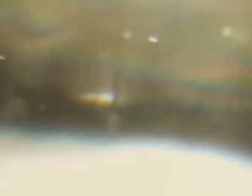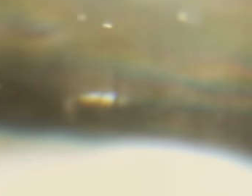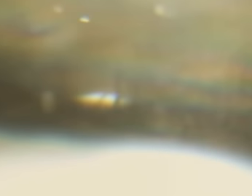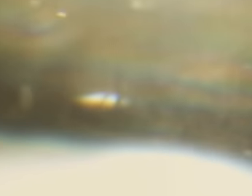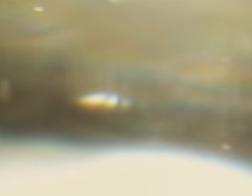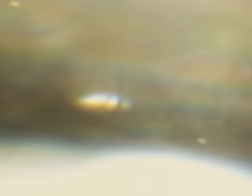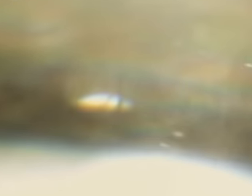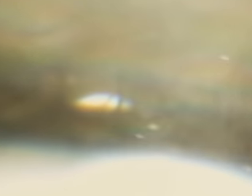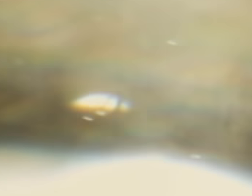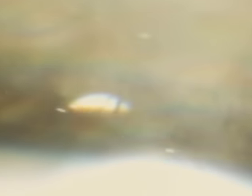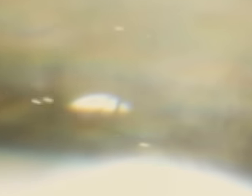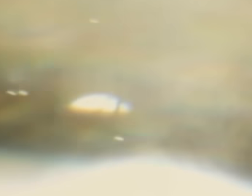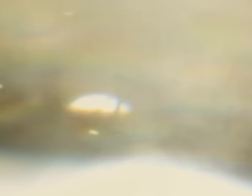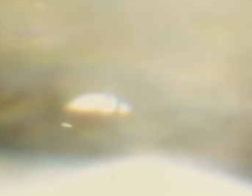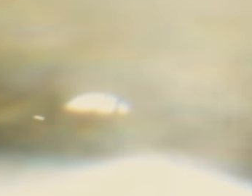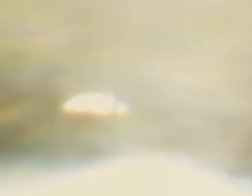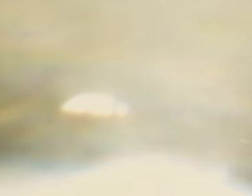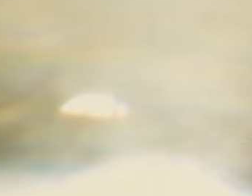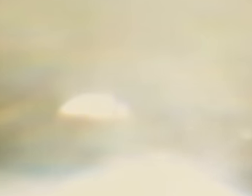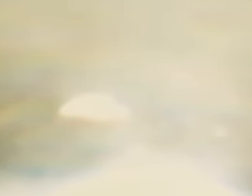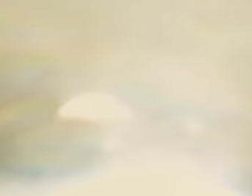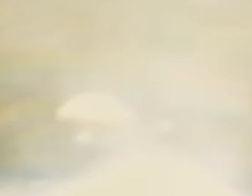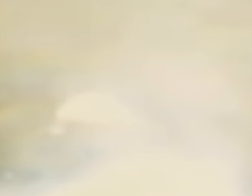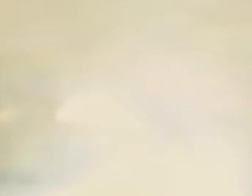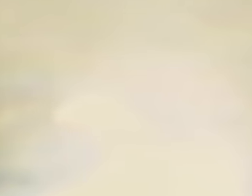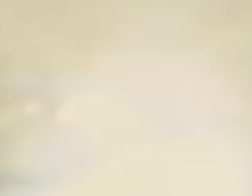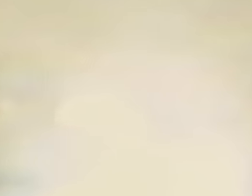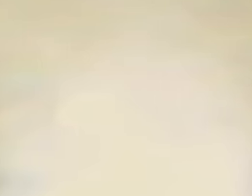answers all our